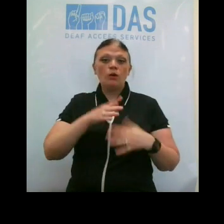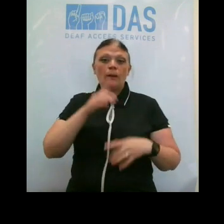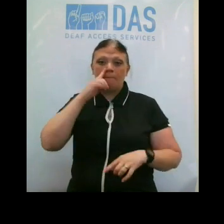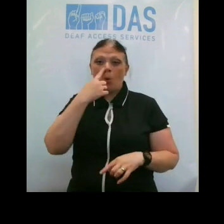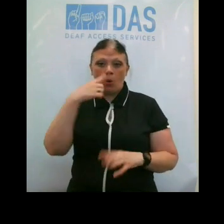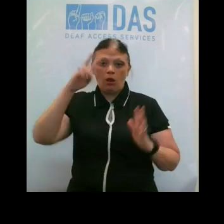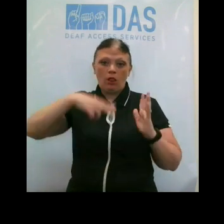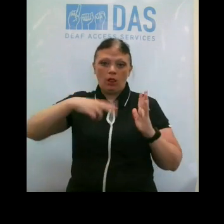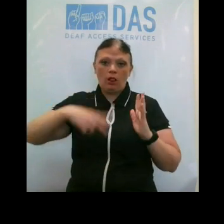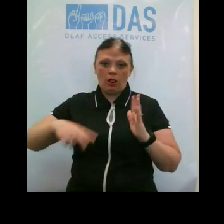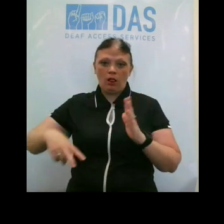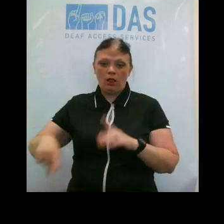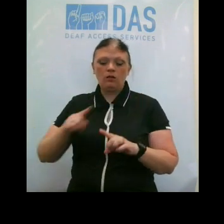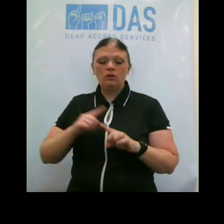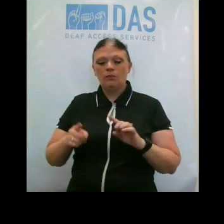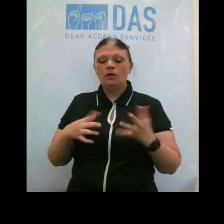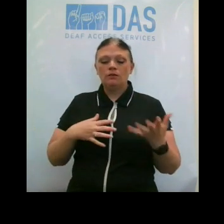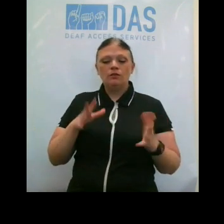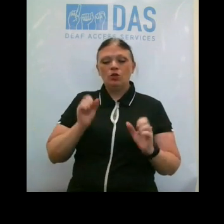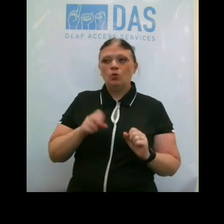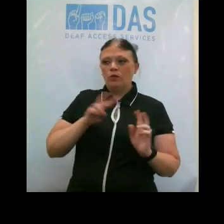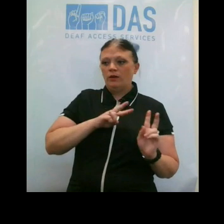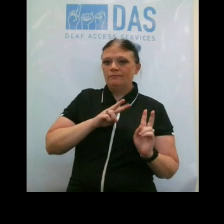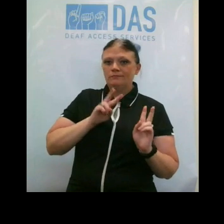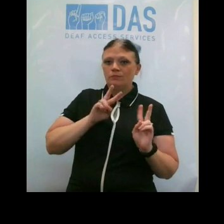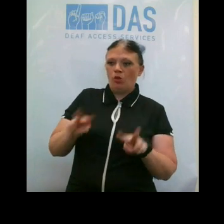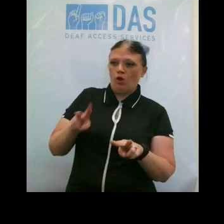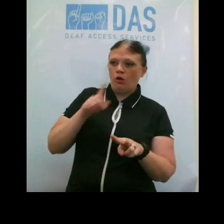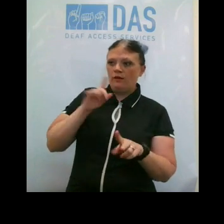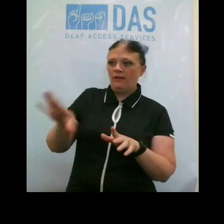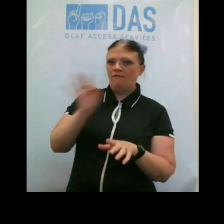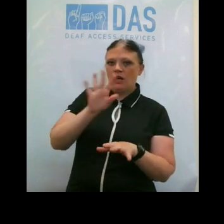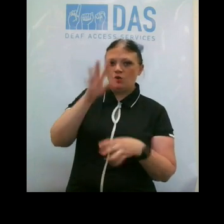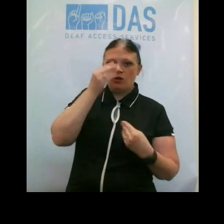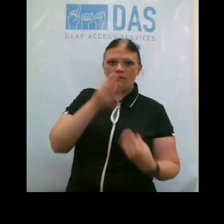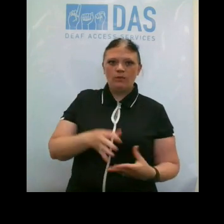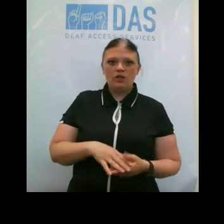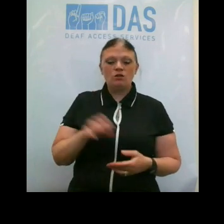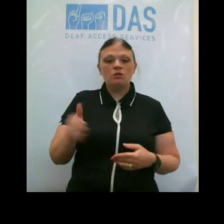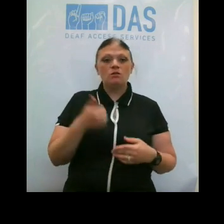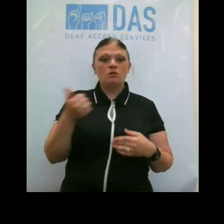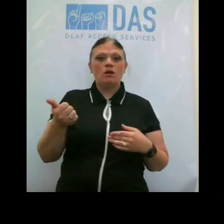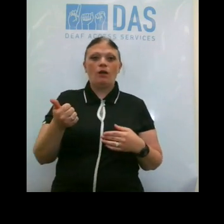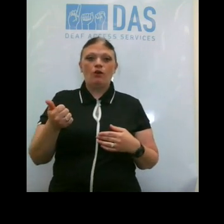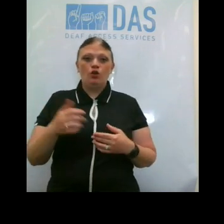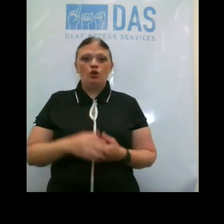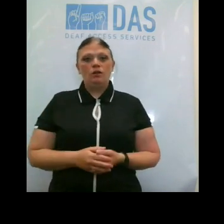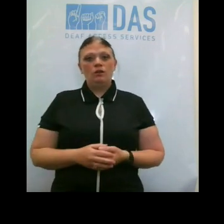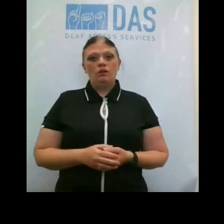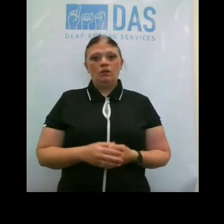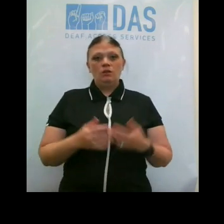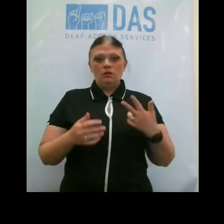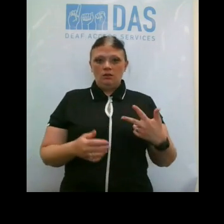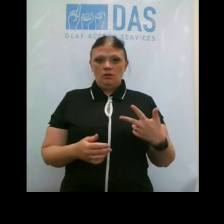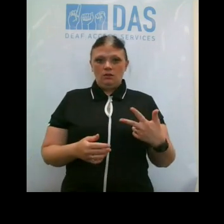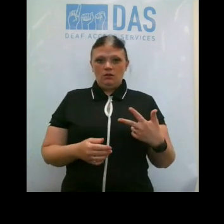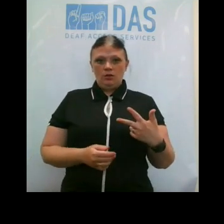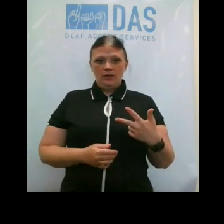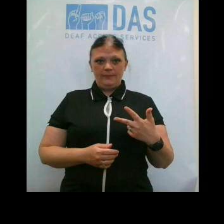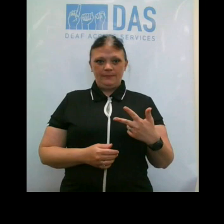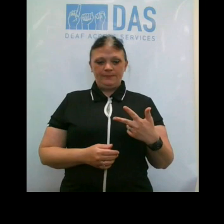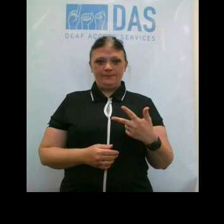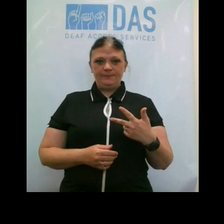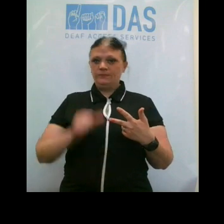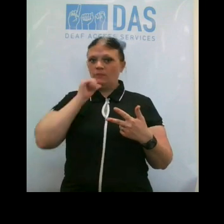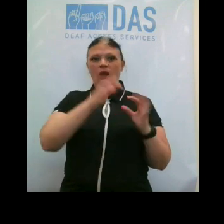while, but we want you to get there and get the information that's important. Other matters, I want to talk about 3 other things